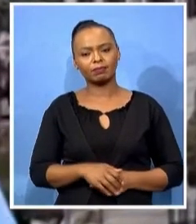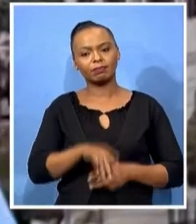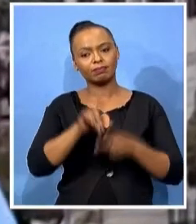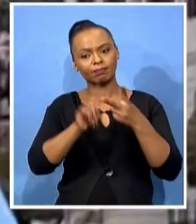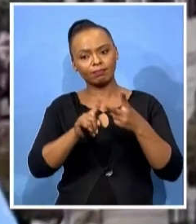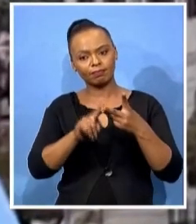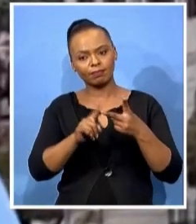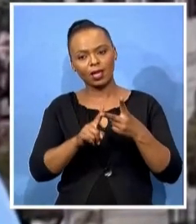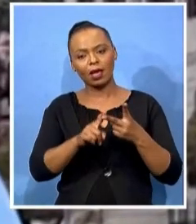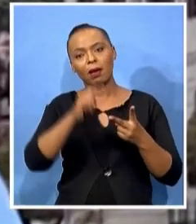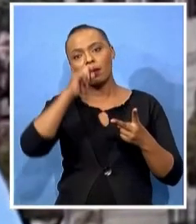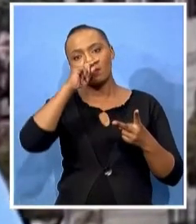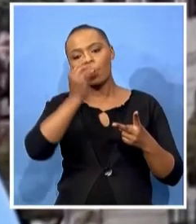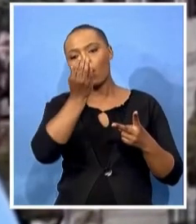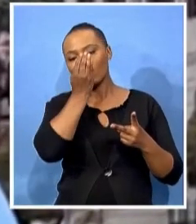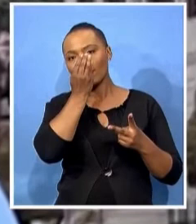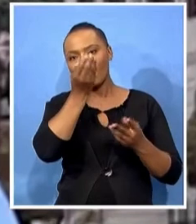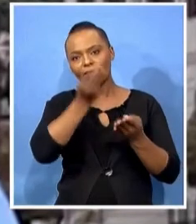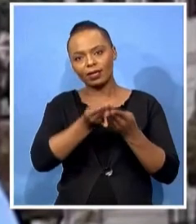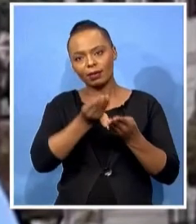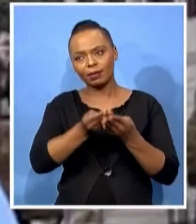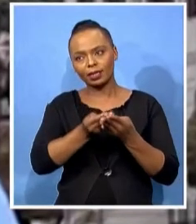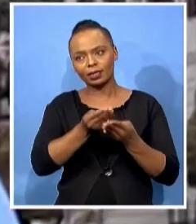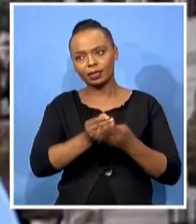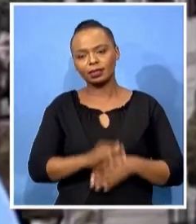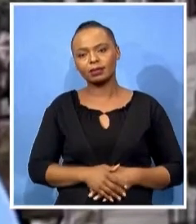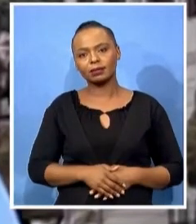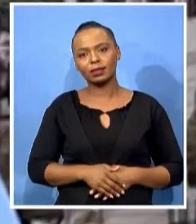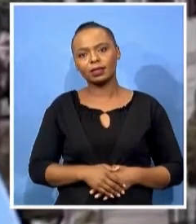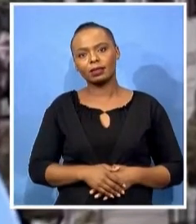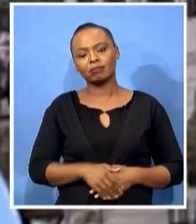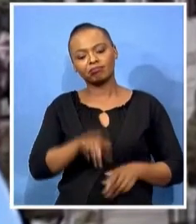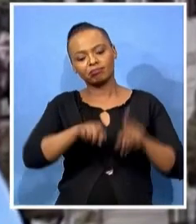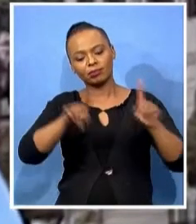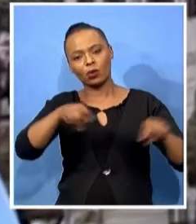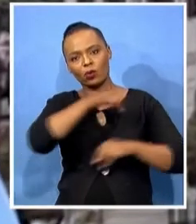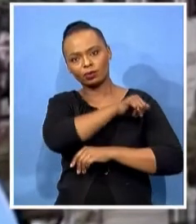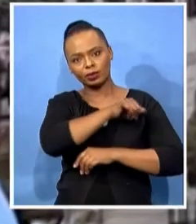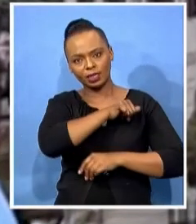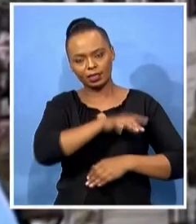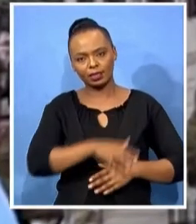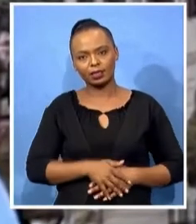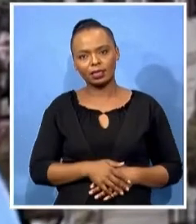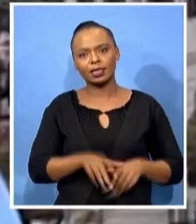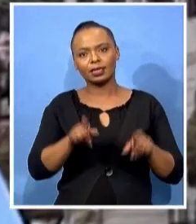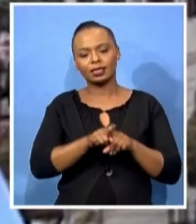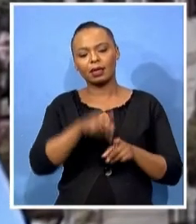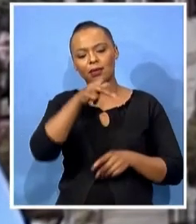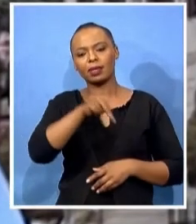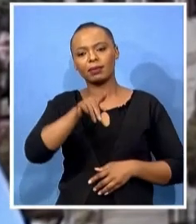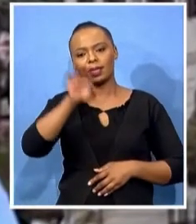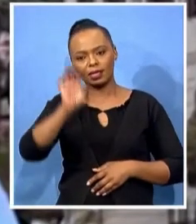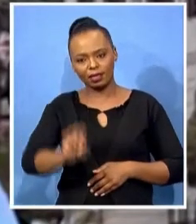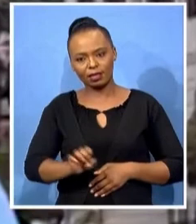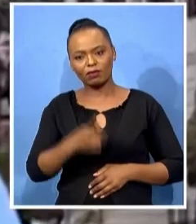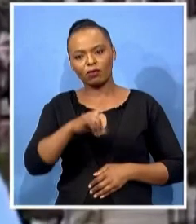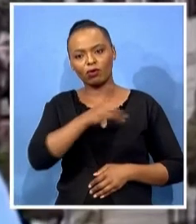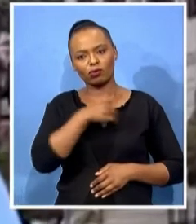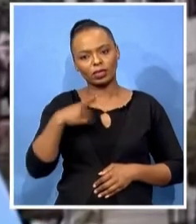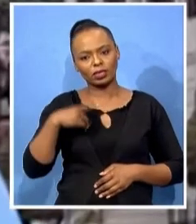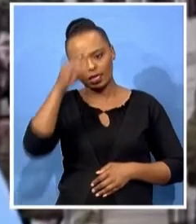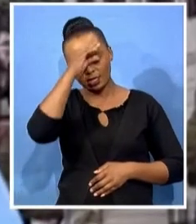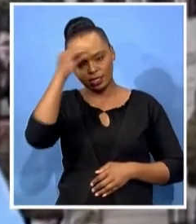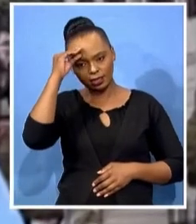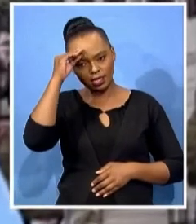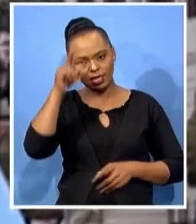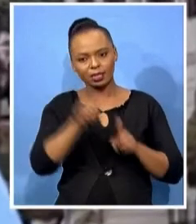private hospitals, as well as a report on personal protective equipment for doctors, nurses, and healthcare workers in hospitals. We